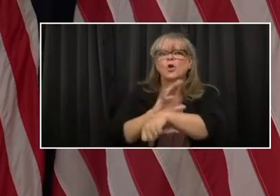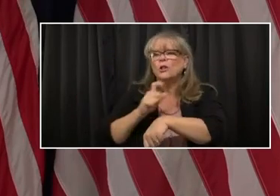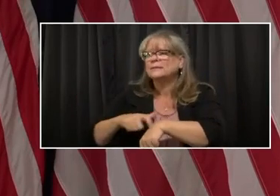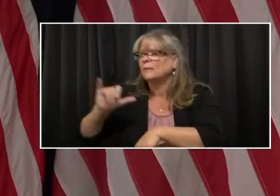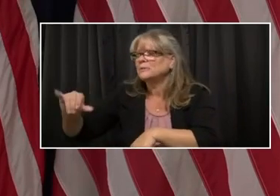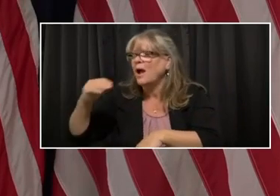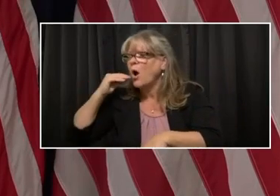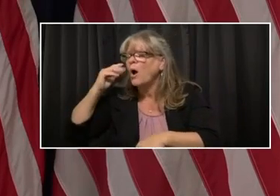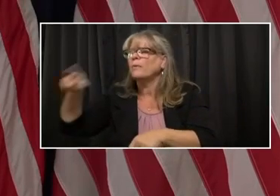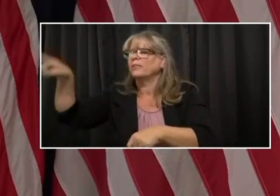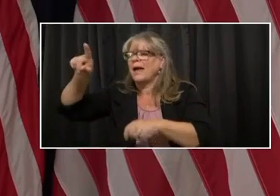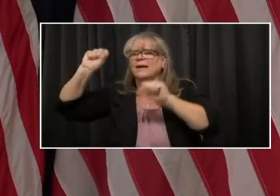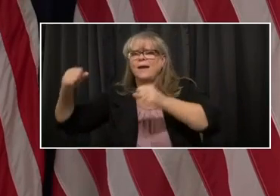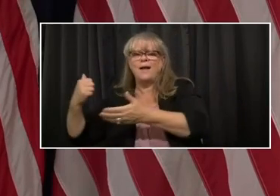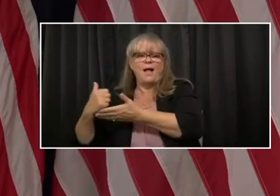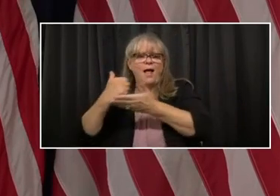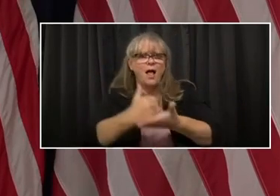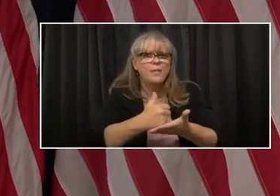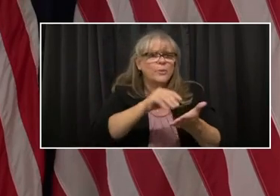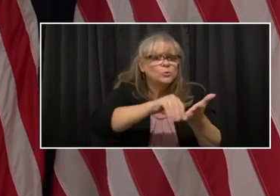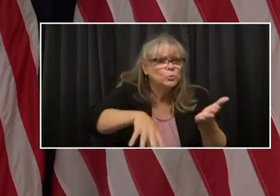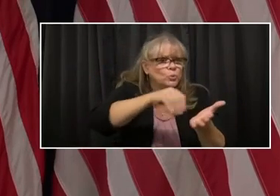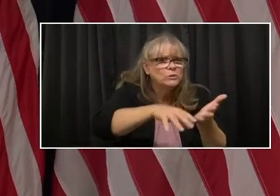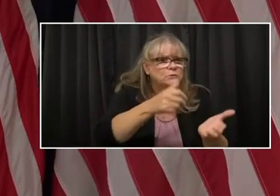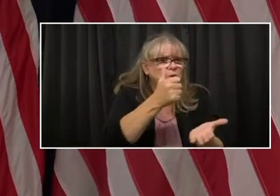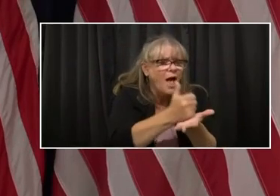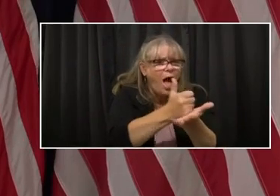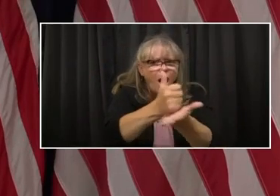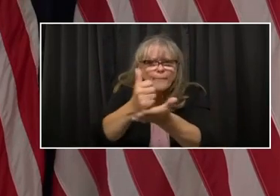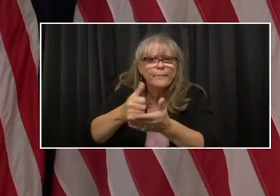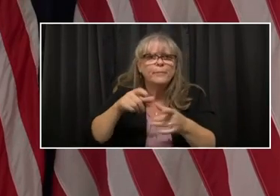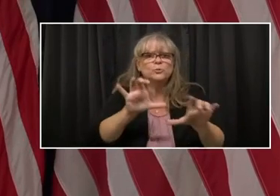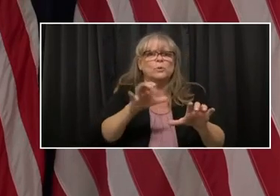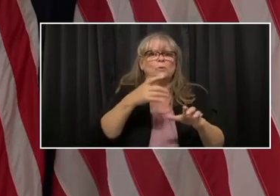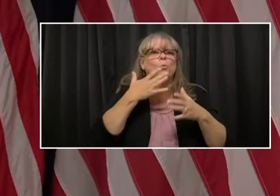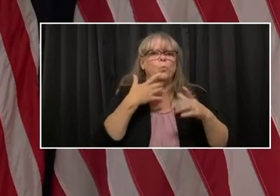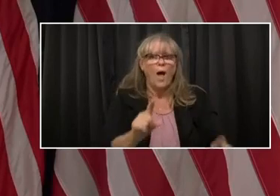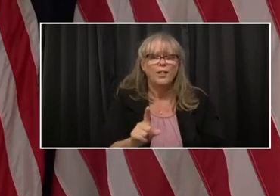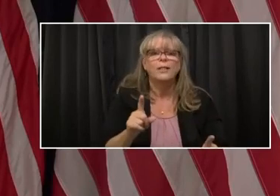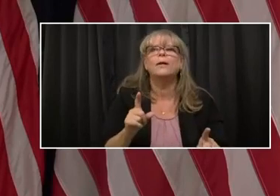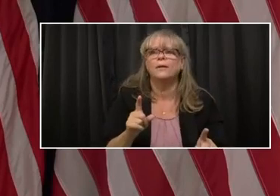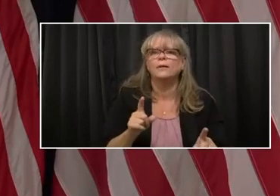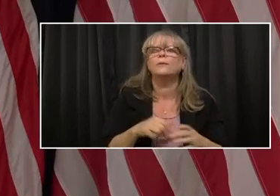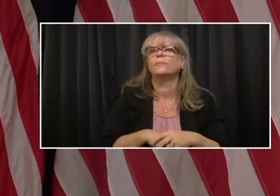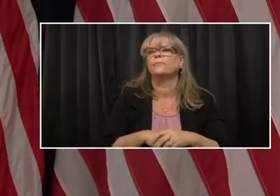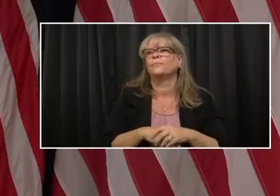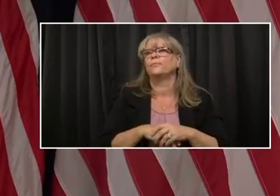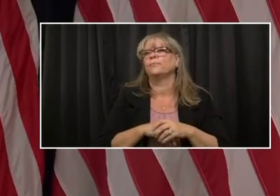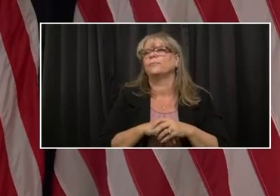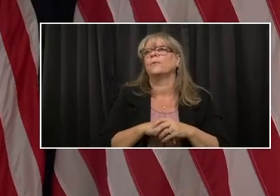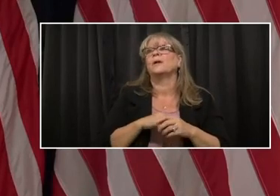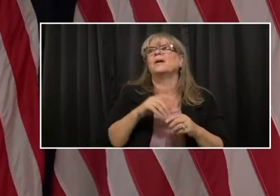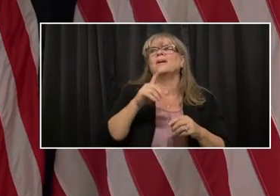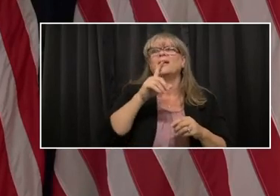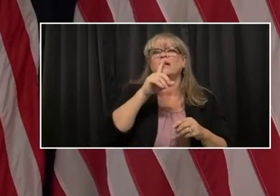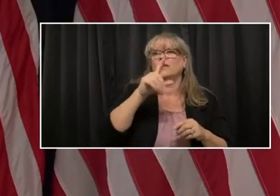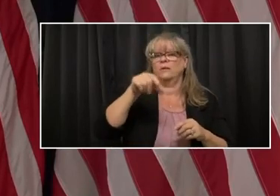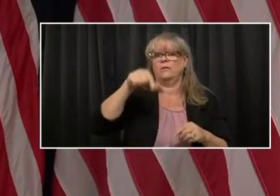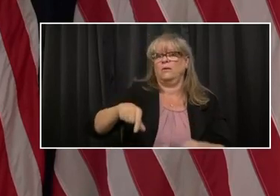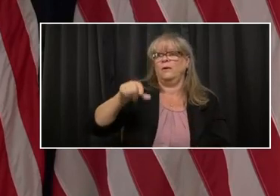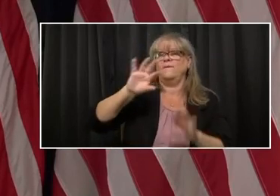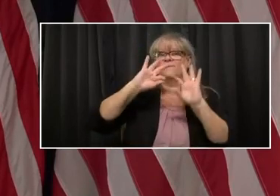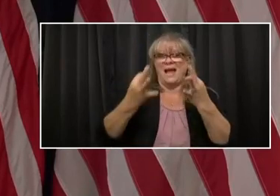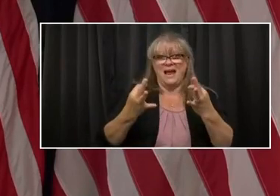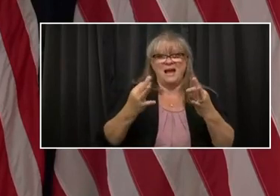school district, and they're able to make that work for them. And families are varied in Colorado, and what works for